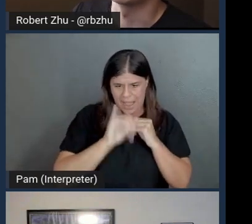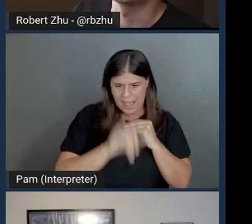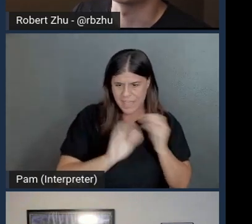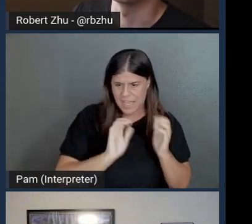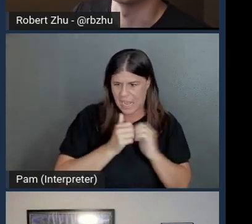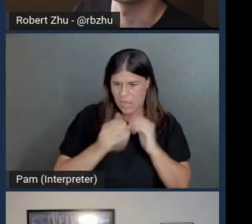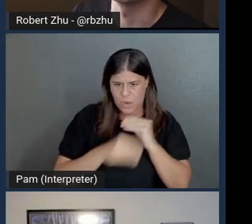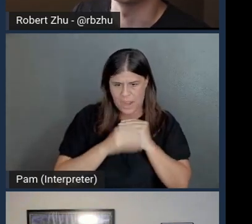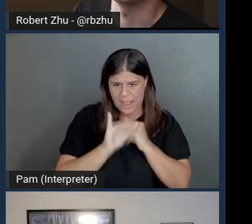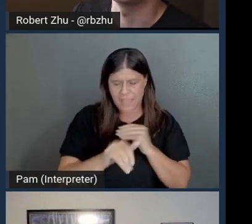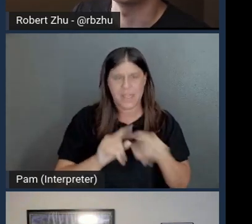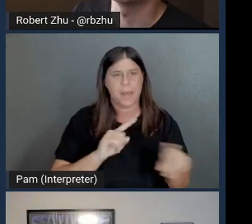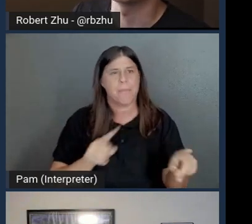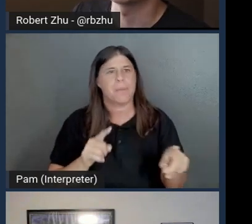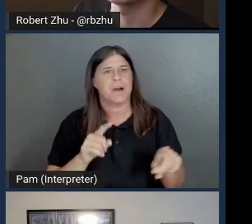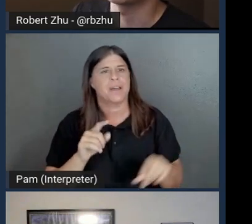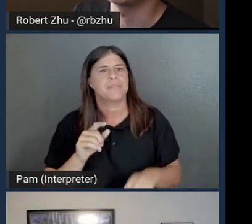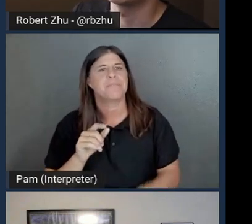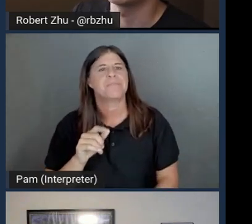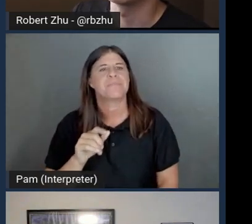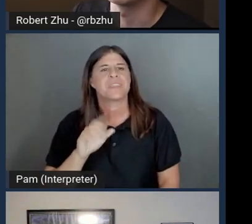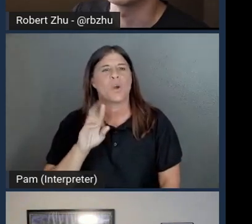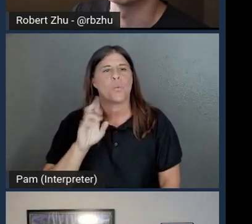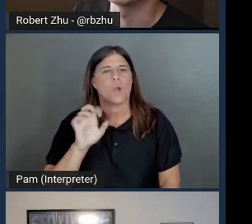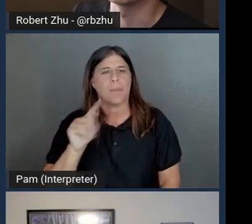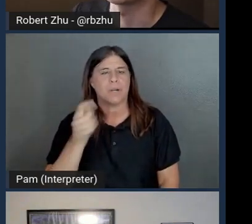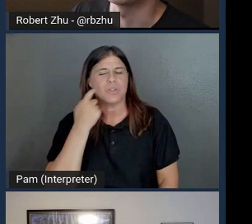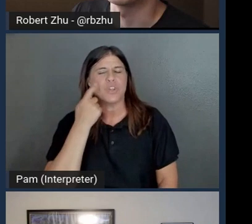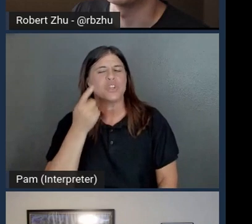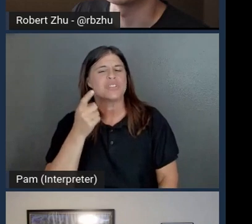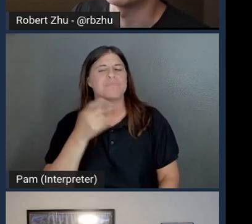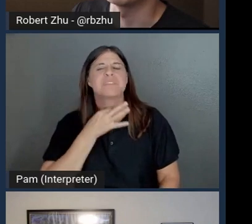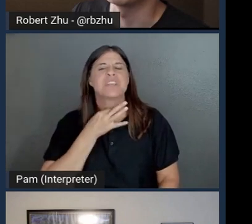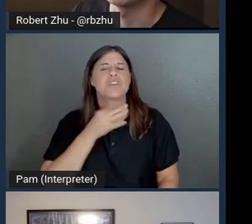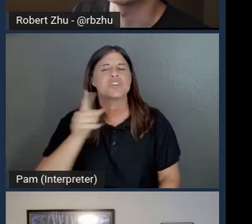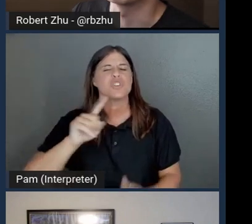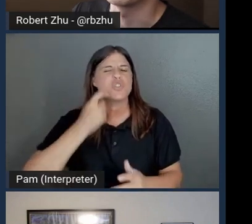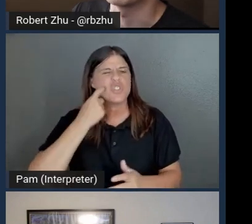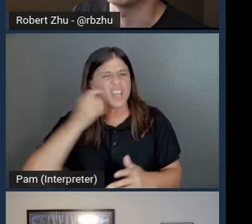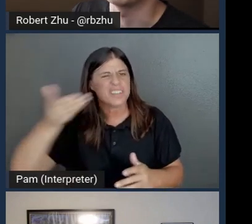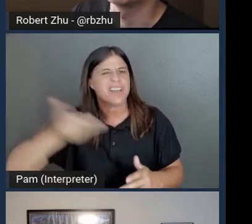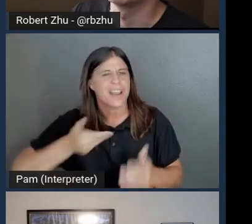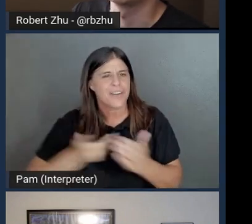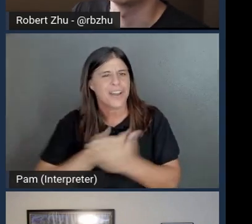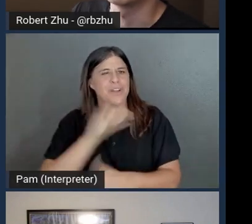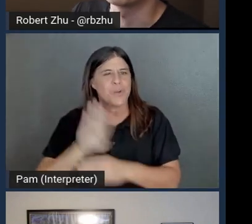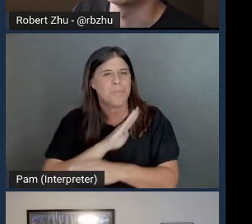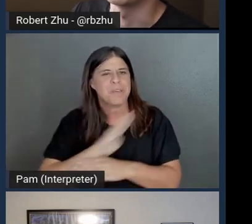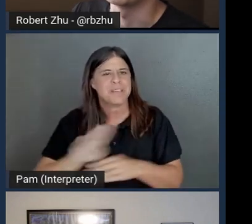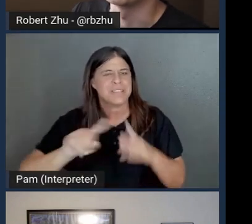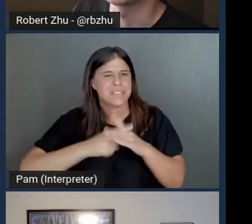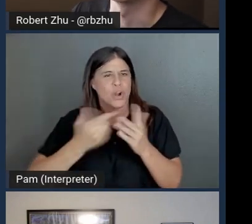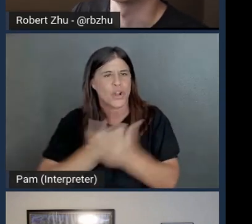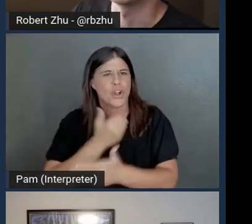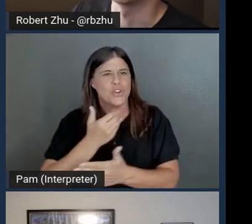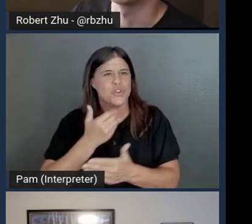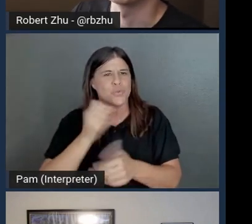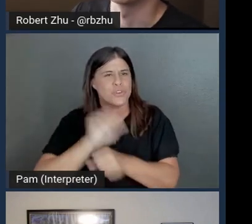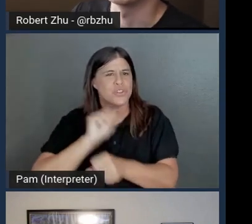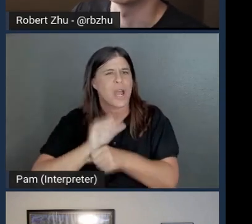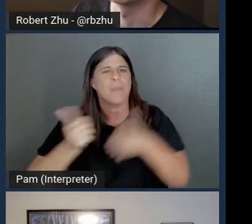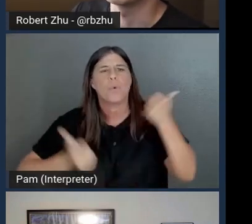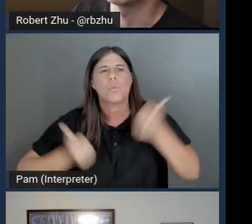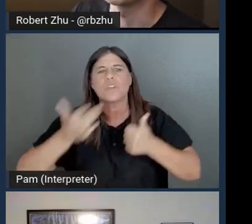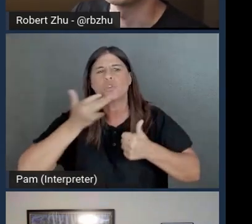us know. I'm curious, if you were just hired at a new company, you're starting a new job, and you had to maintain a query, which one of these would you prefer